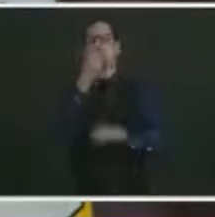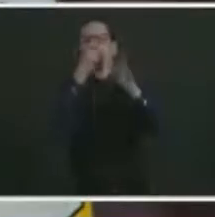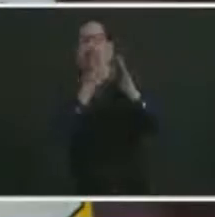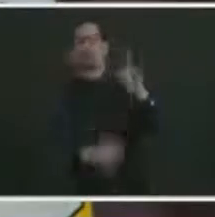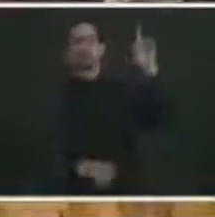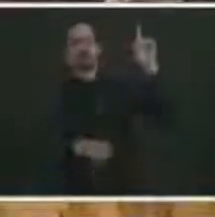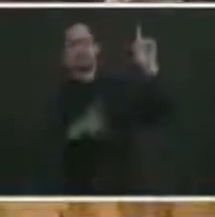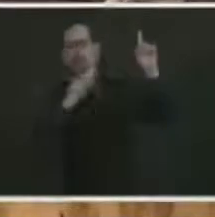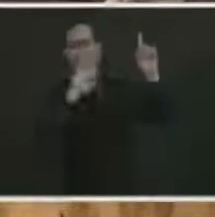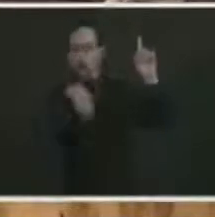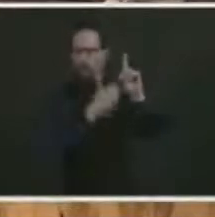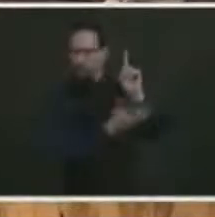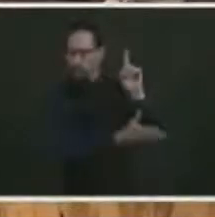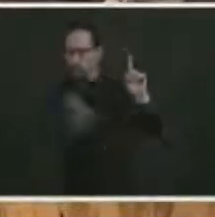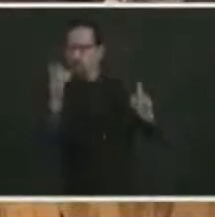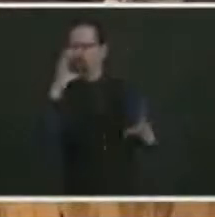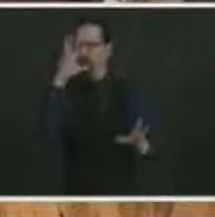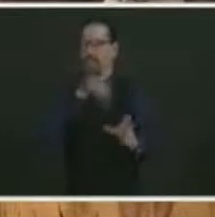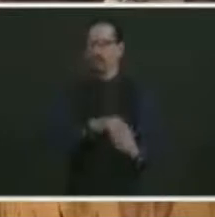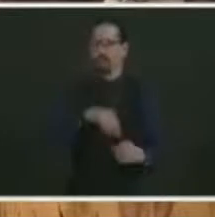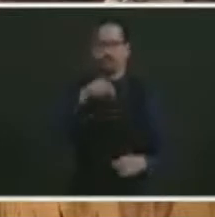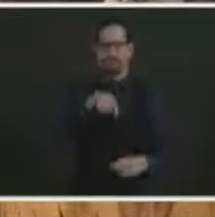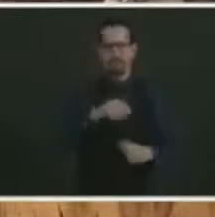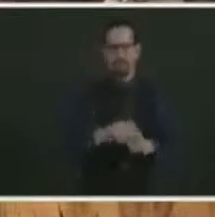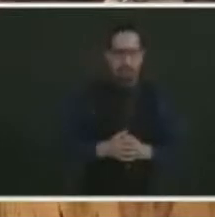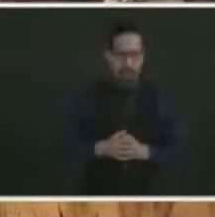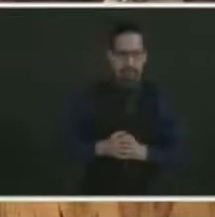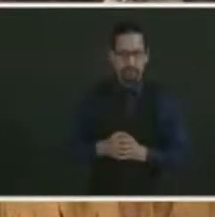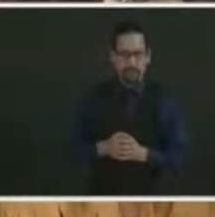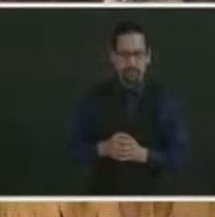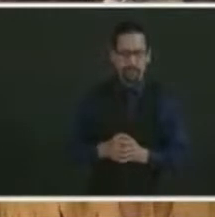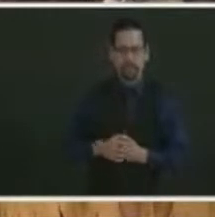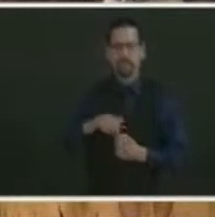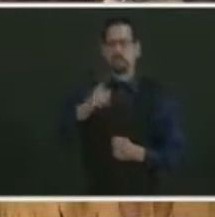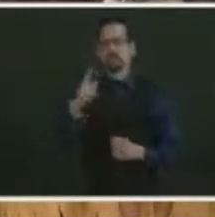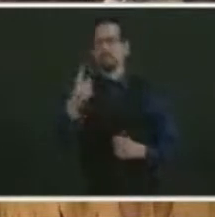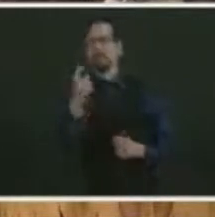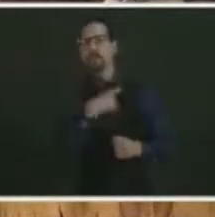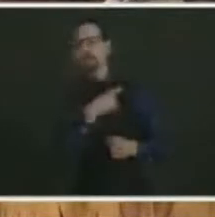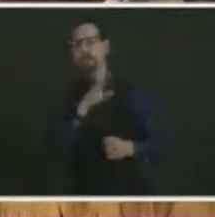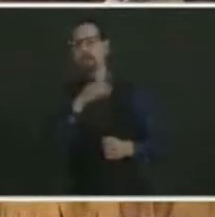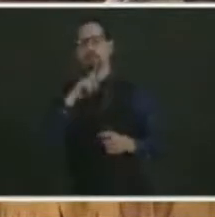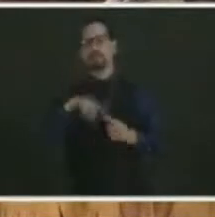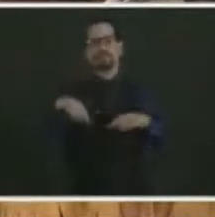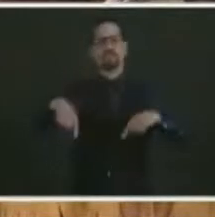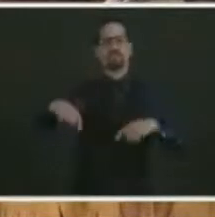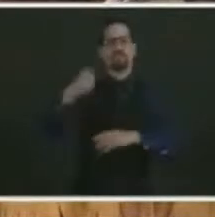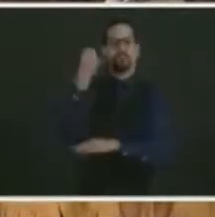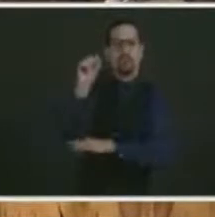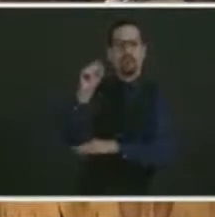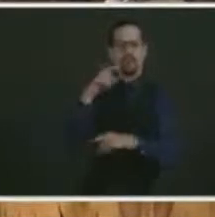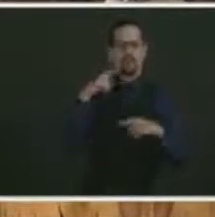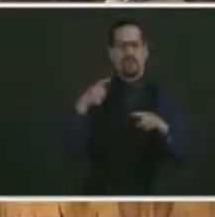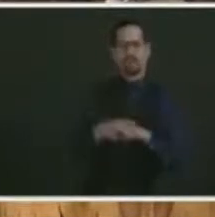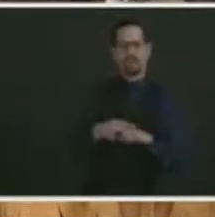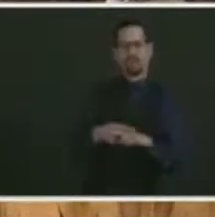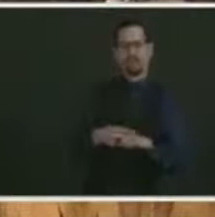you can talk to him about. Are we risking being dragged into an asymmetric conflict, though? Because is there a risk here